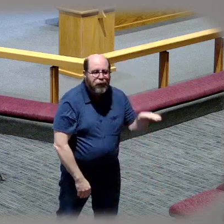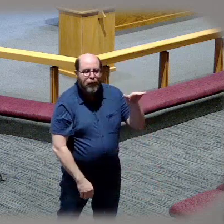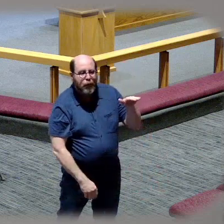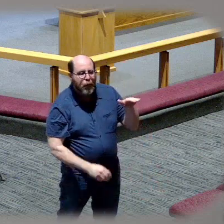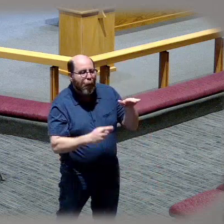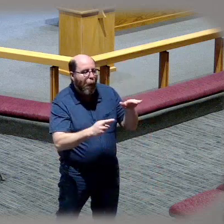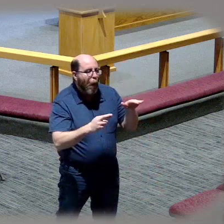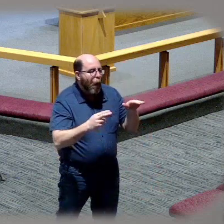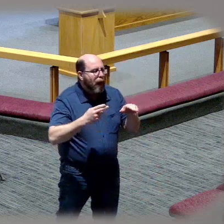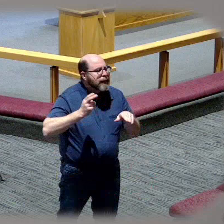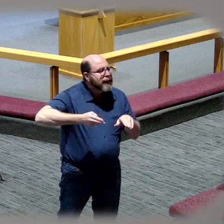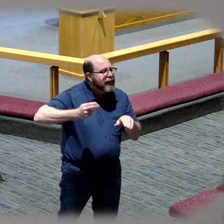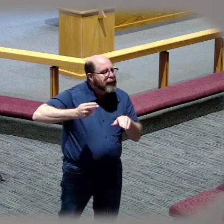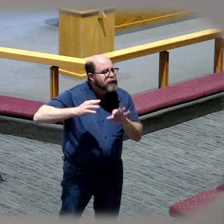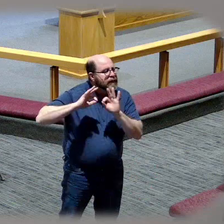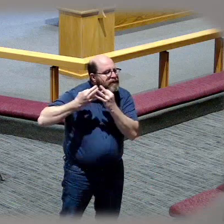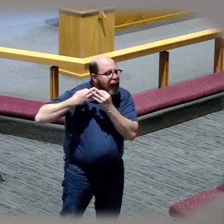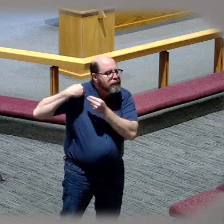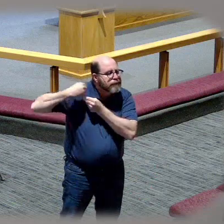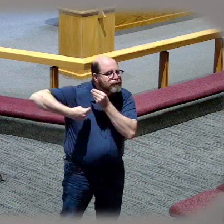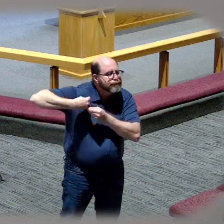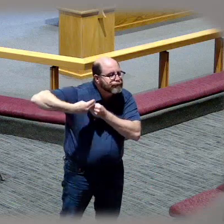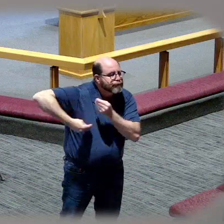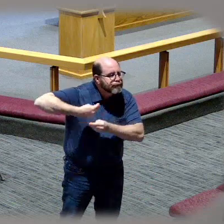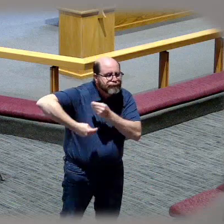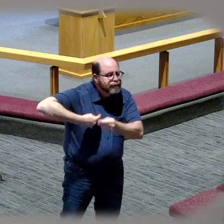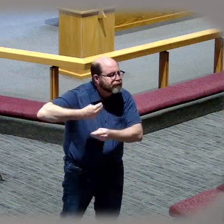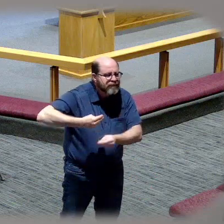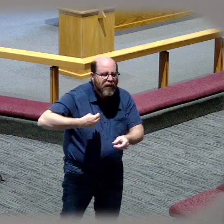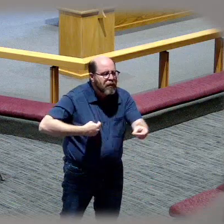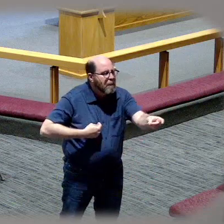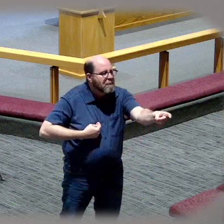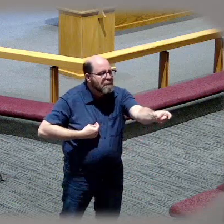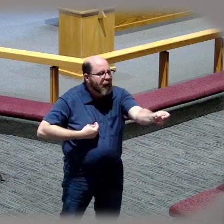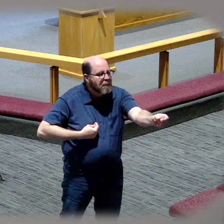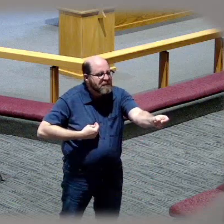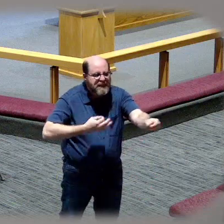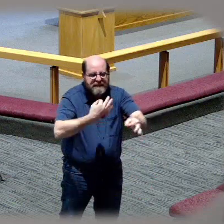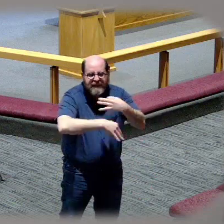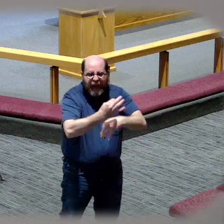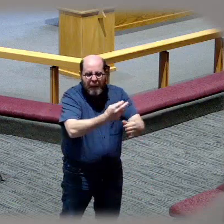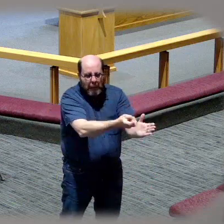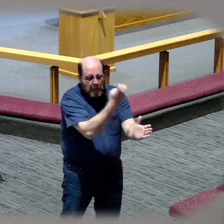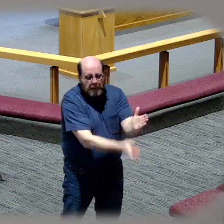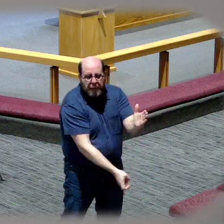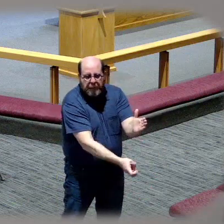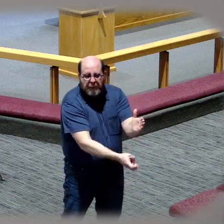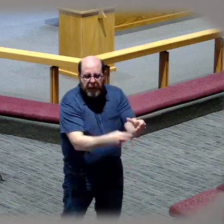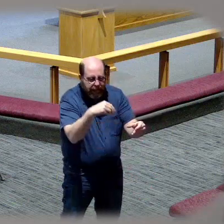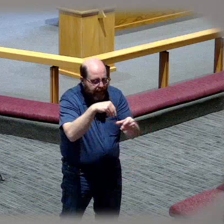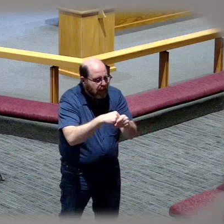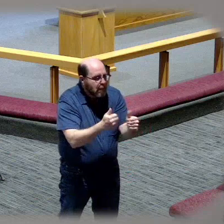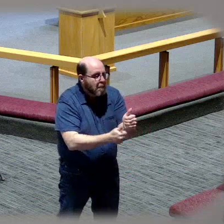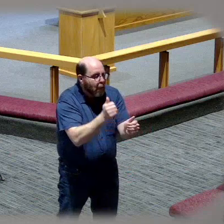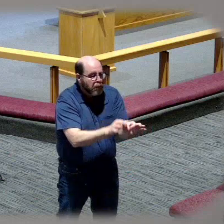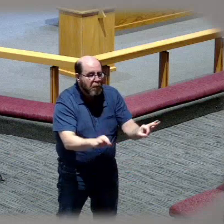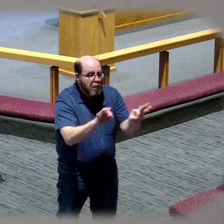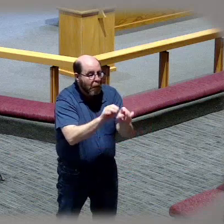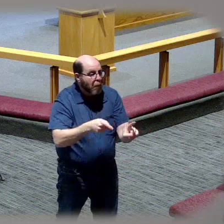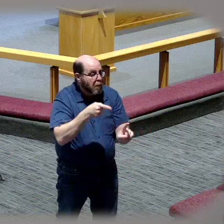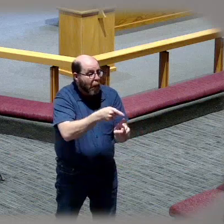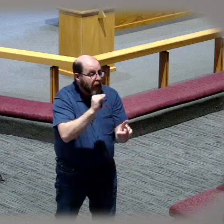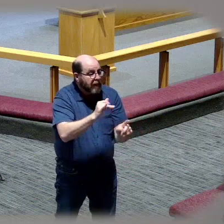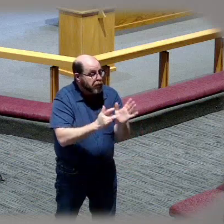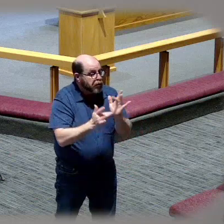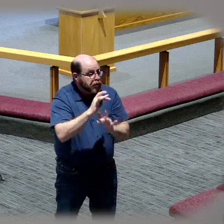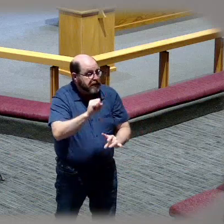the genealogies or anything like that. He jumps right to one of the most important points of